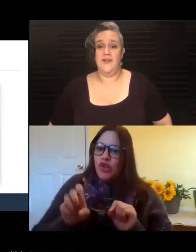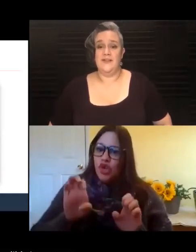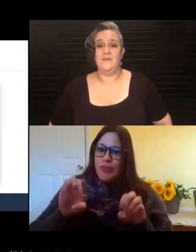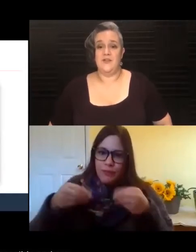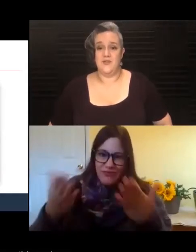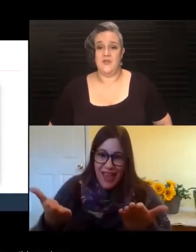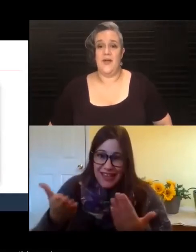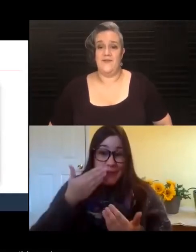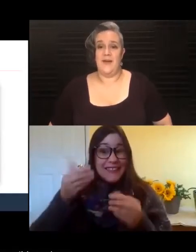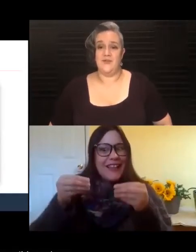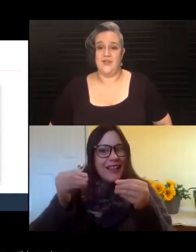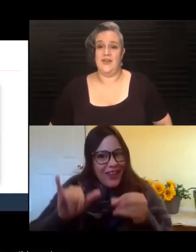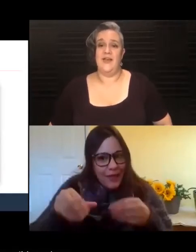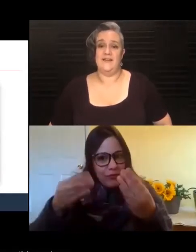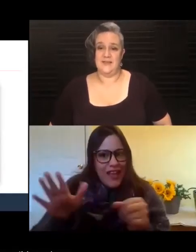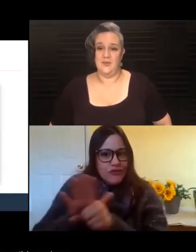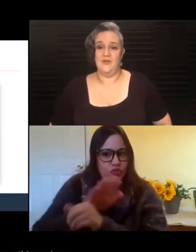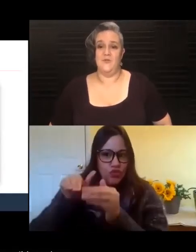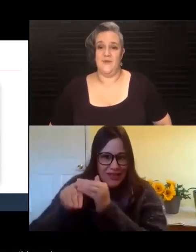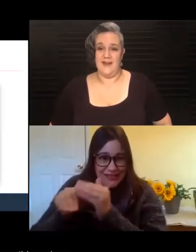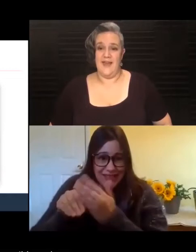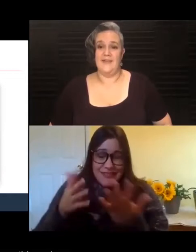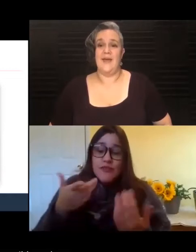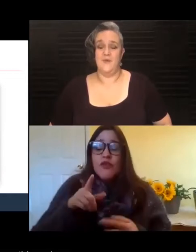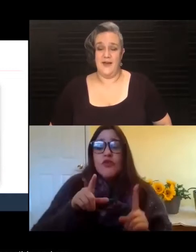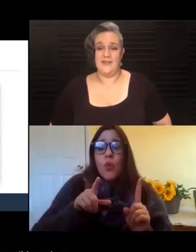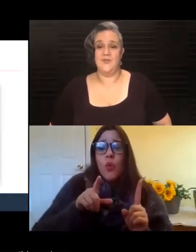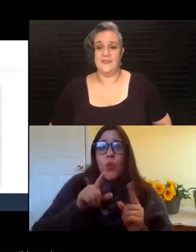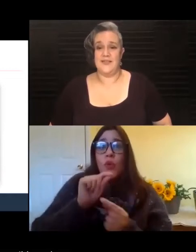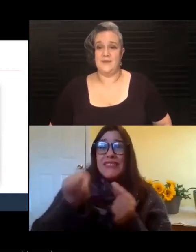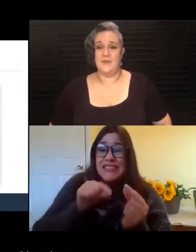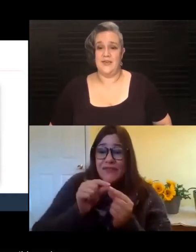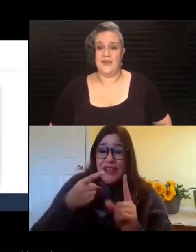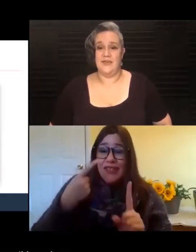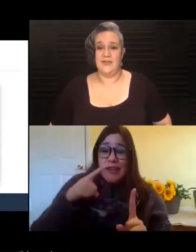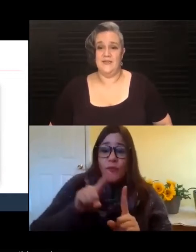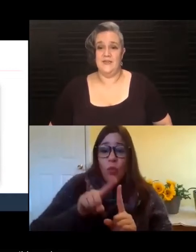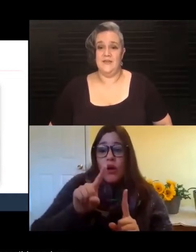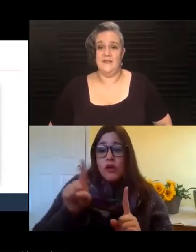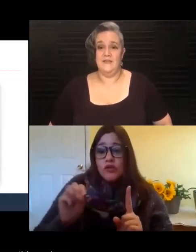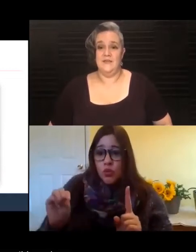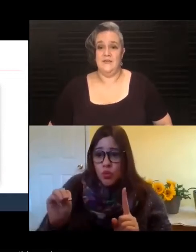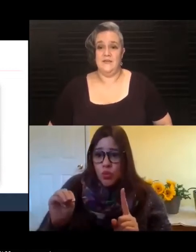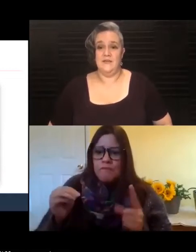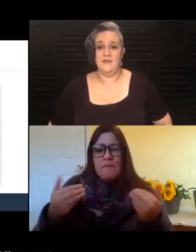virtual event to make sure that you have captioning accessible and providing that. That provides full accessibility.